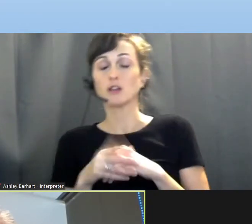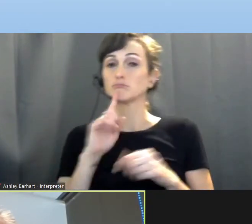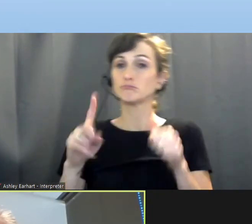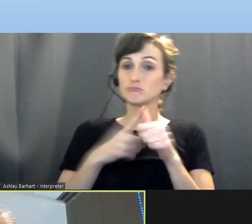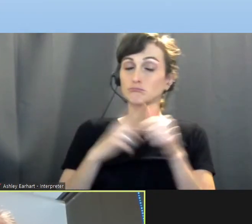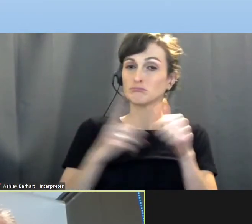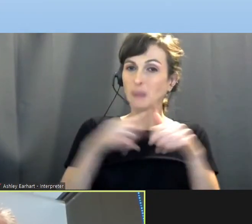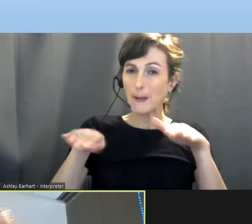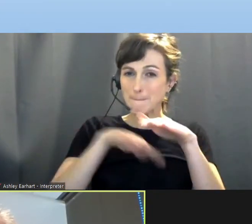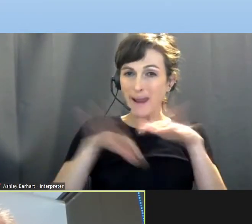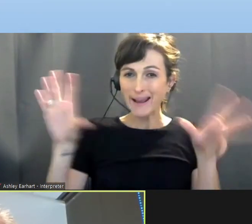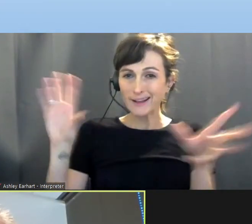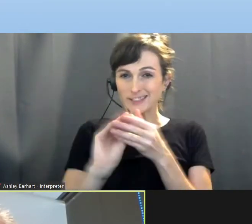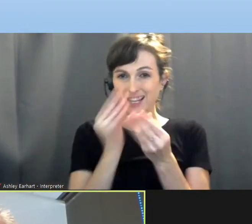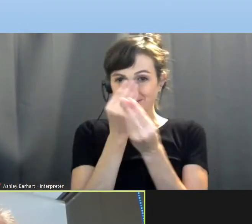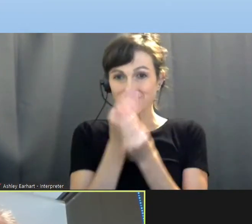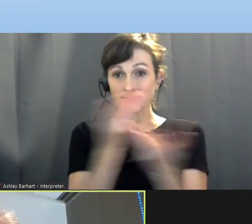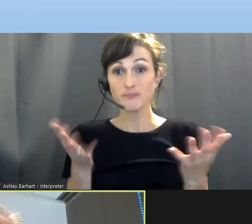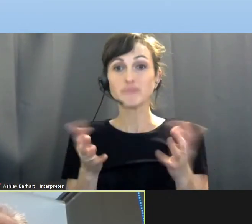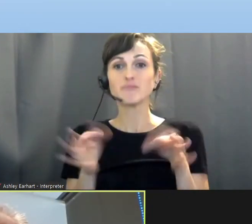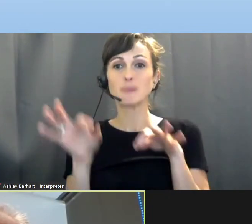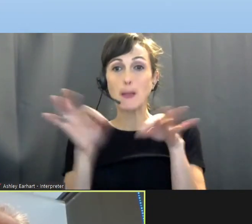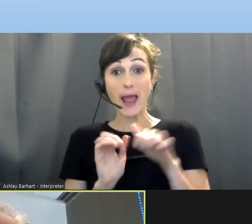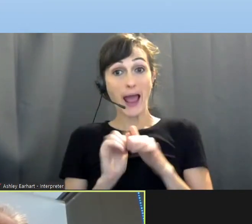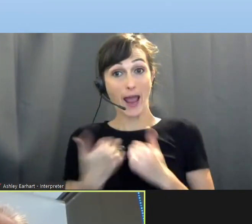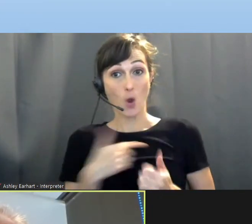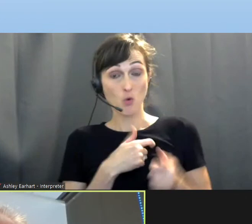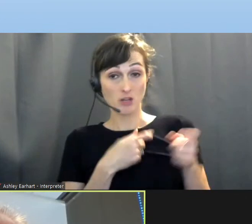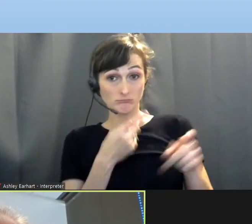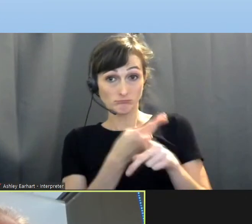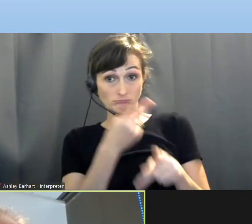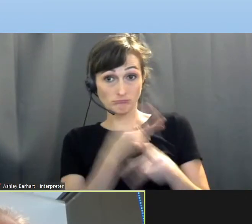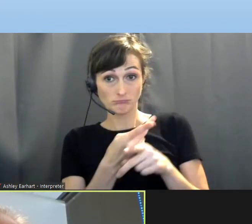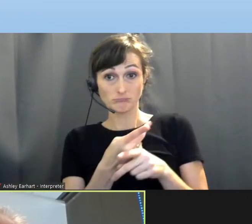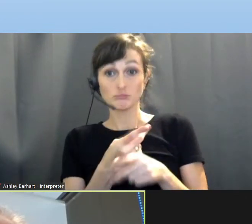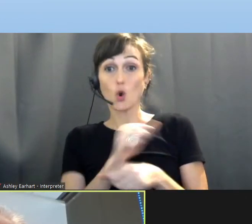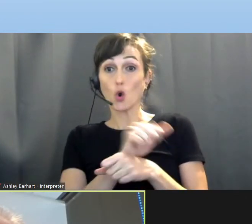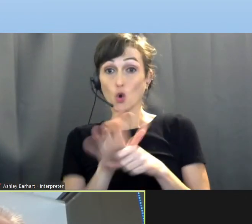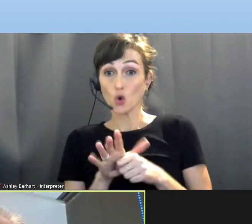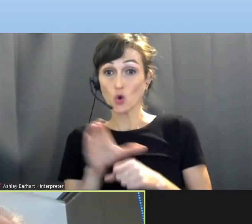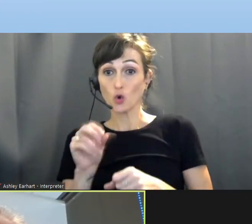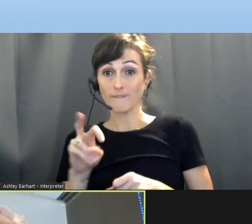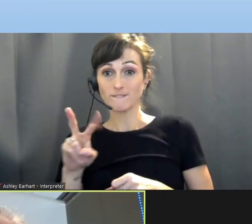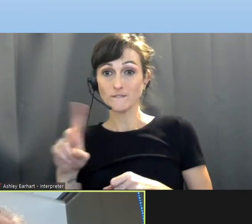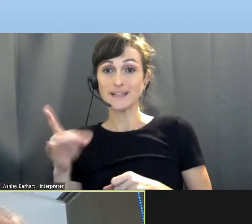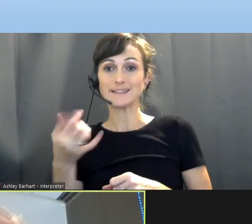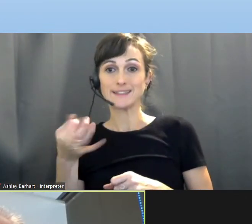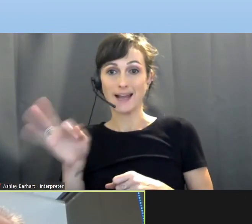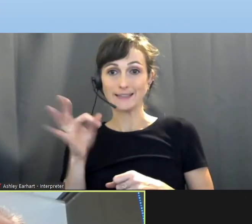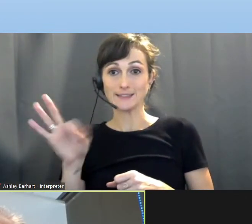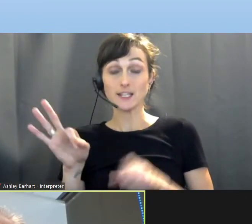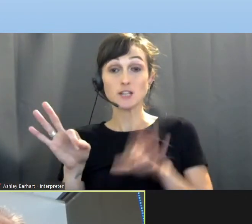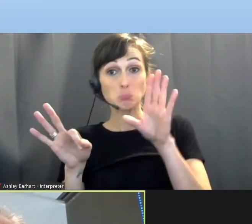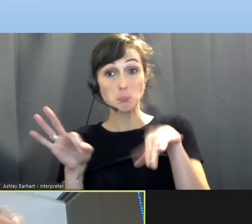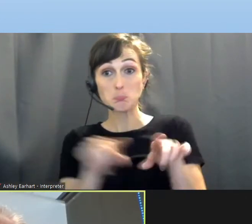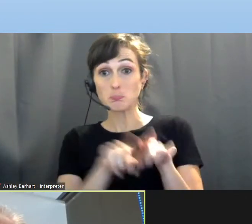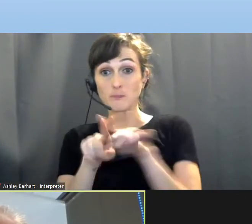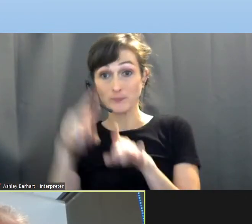overview of how we treat the COVID-19. And just so you know as well, I think it's important to